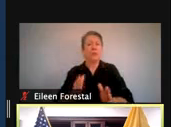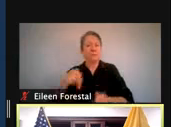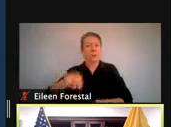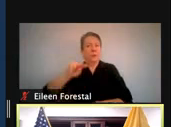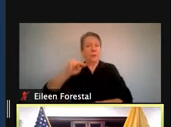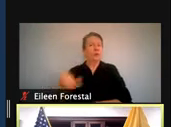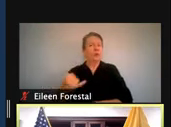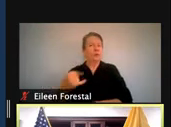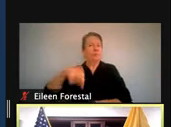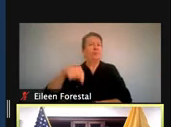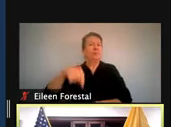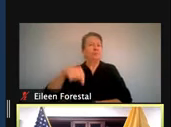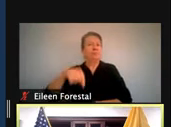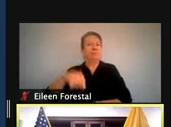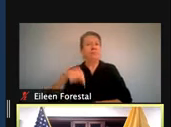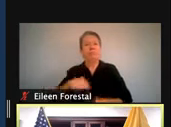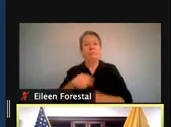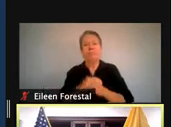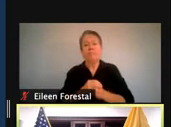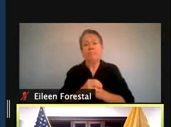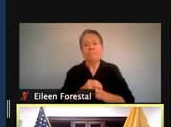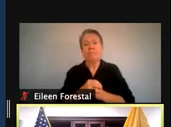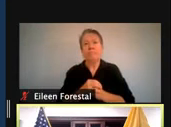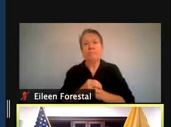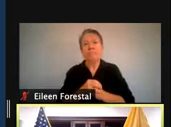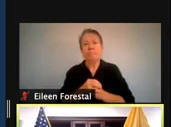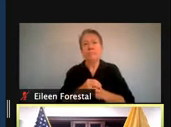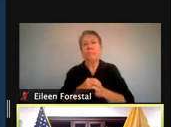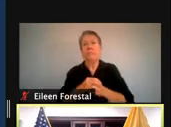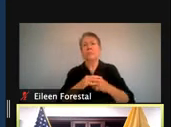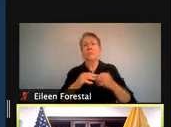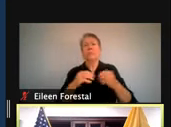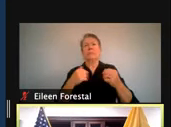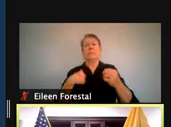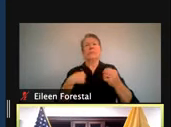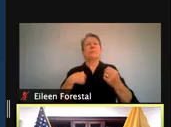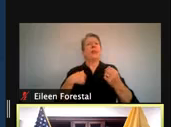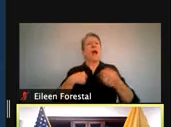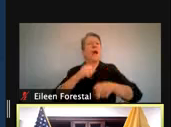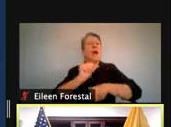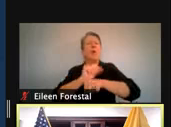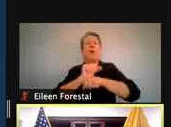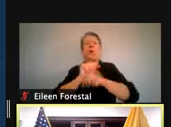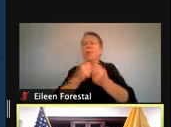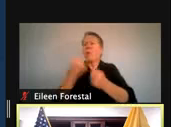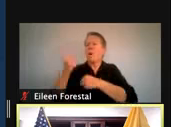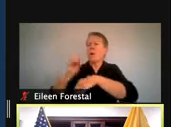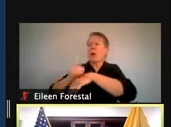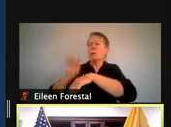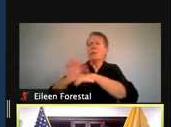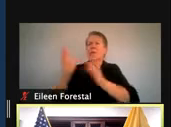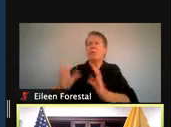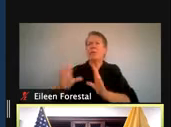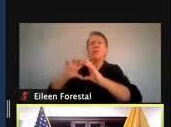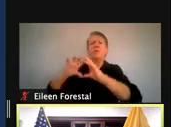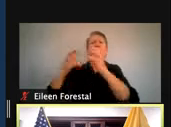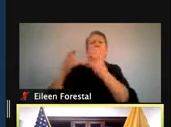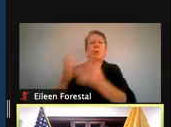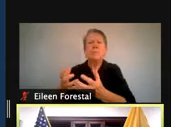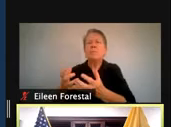at Public Consulting Group, who have been bringing more of our contact tracers on board, and respectively their partners, Staffing, et